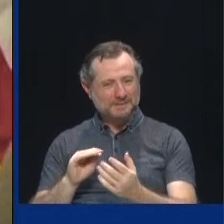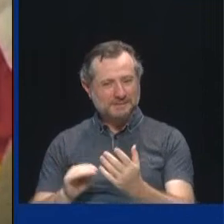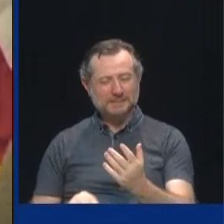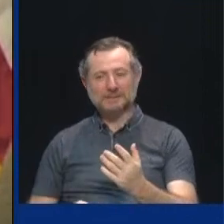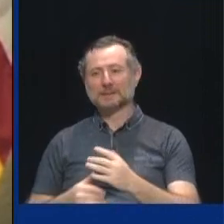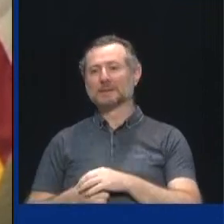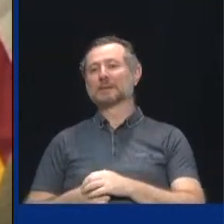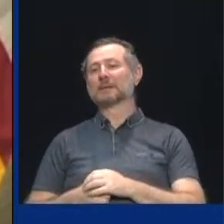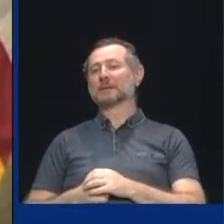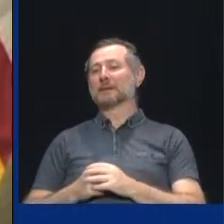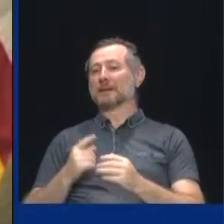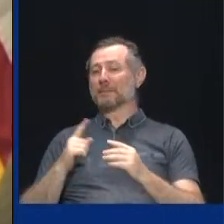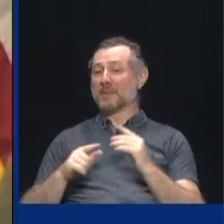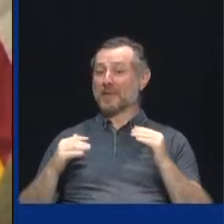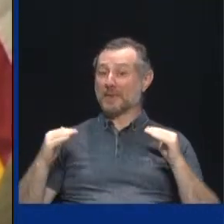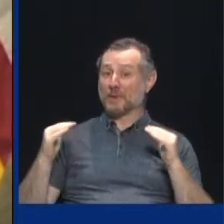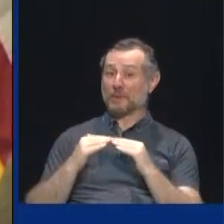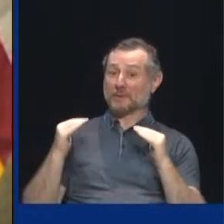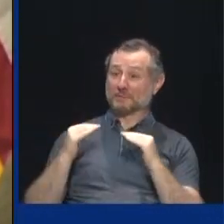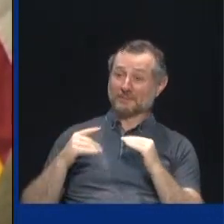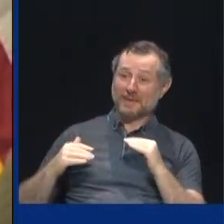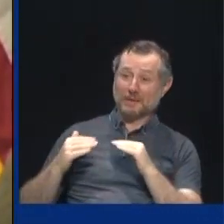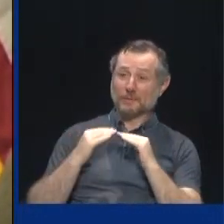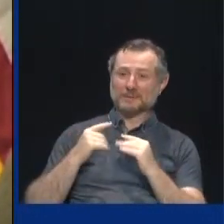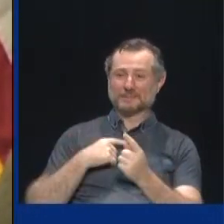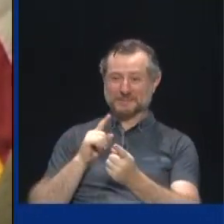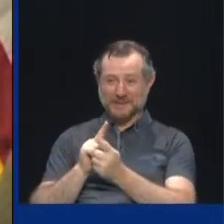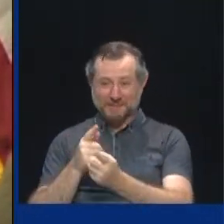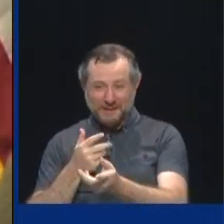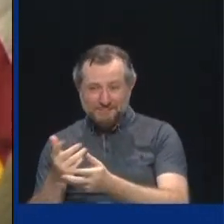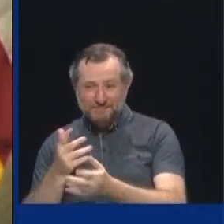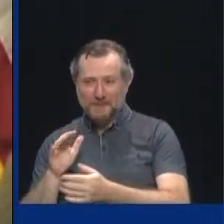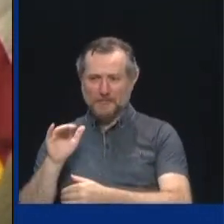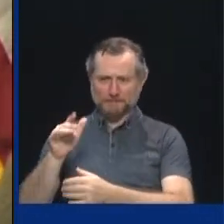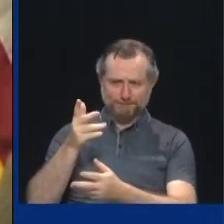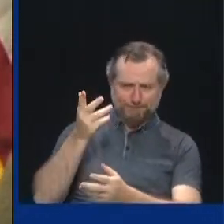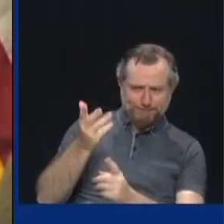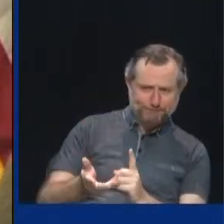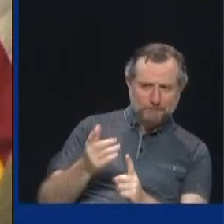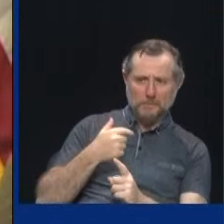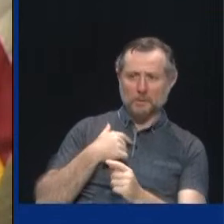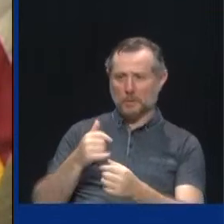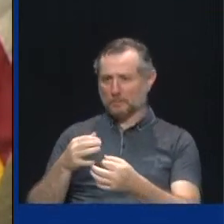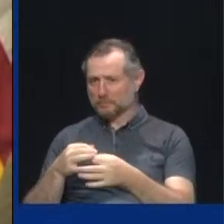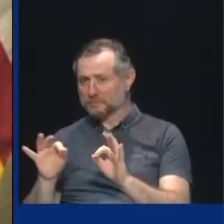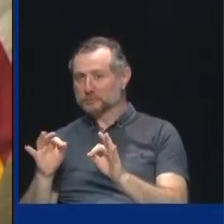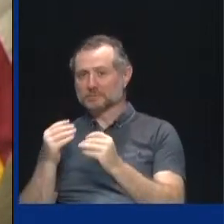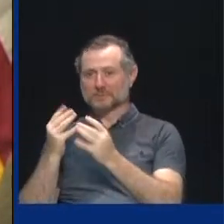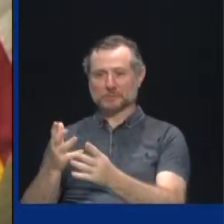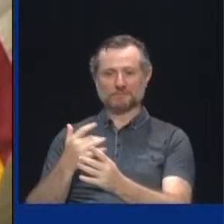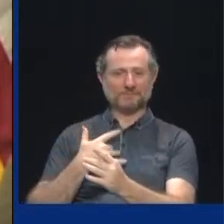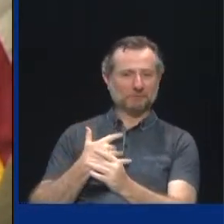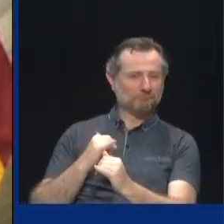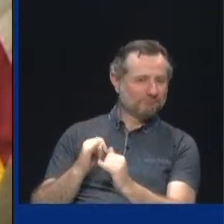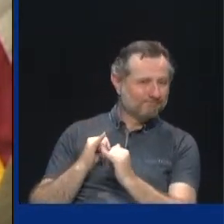where they are and in the language they speak. Nationwide, Latino community-based organizations and